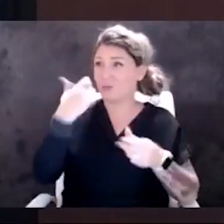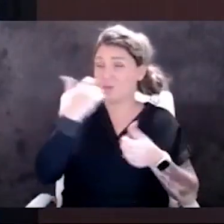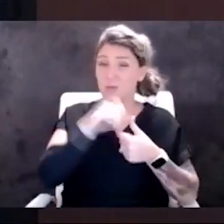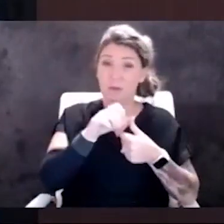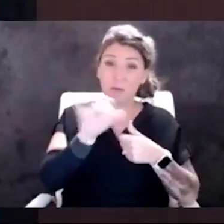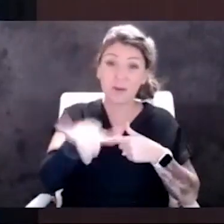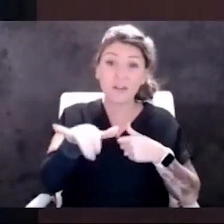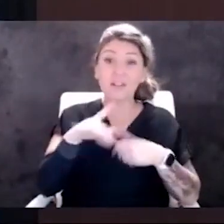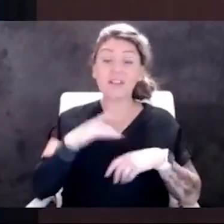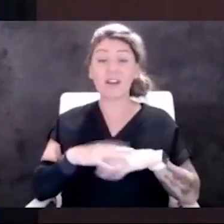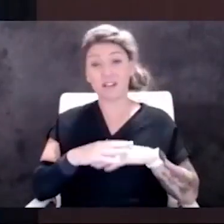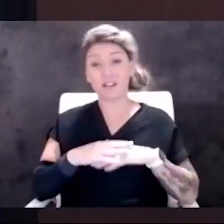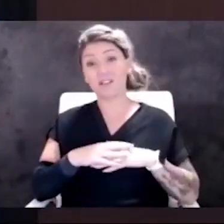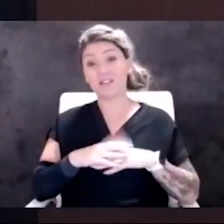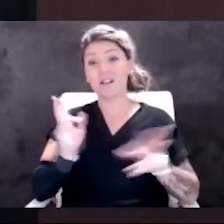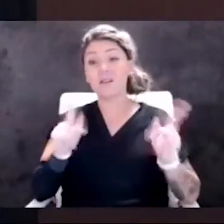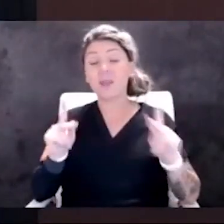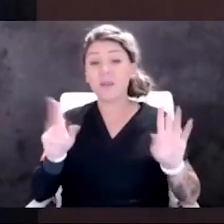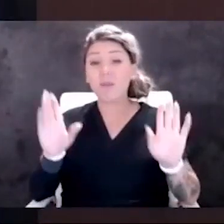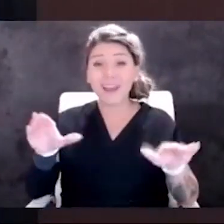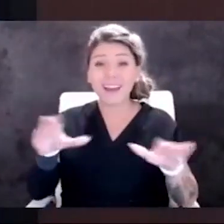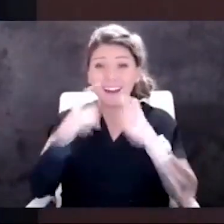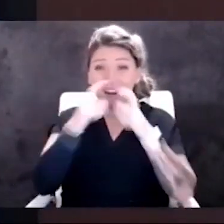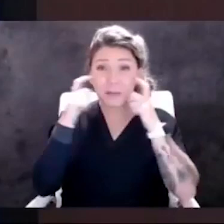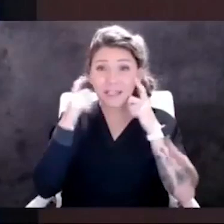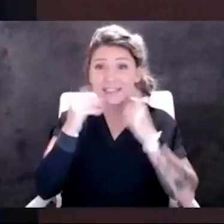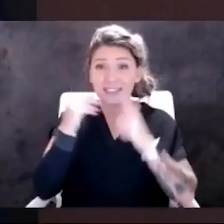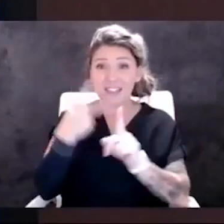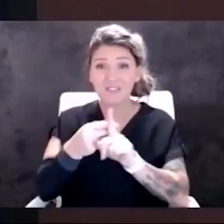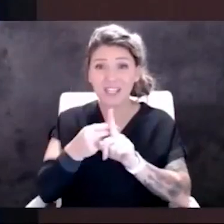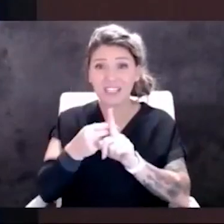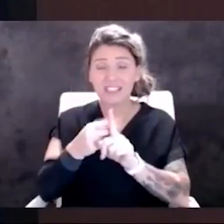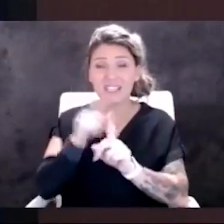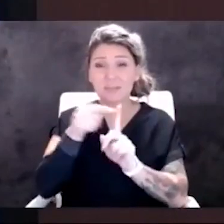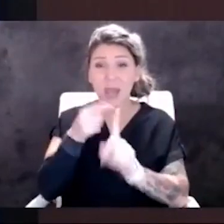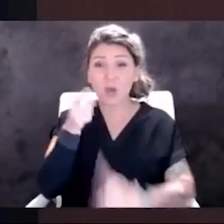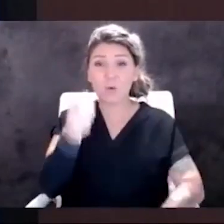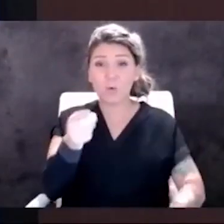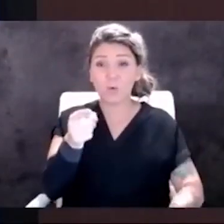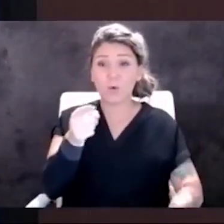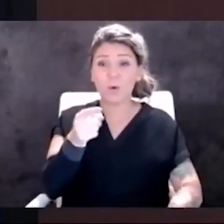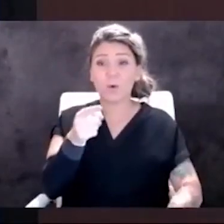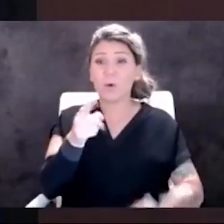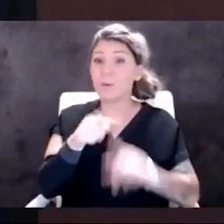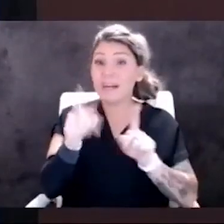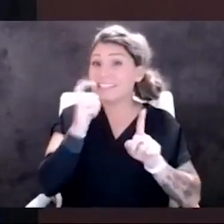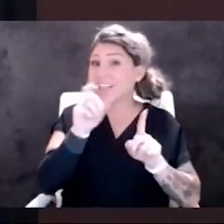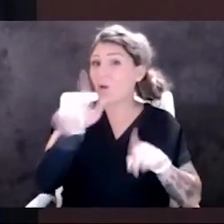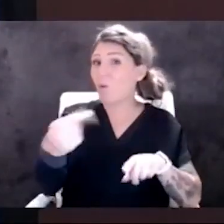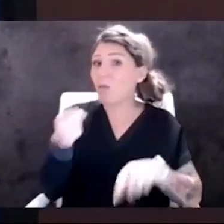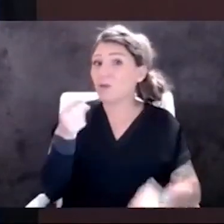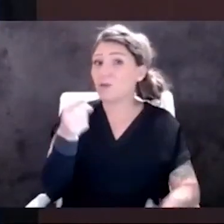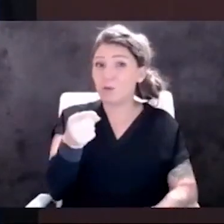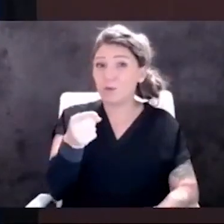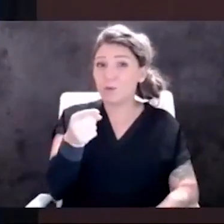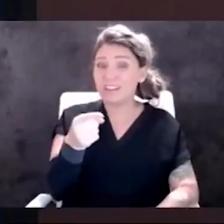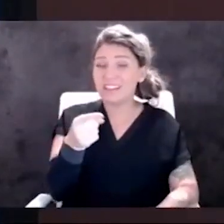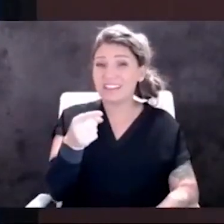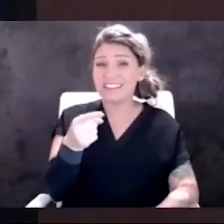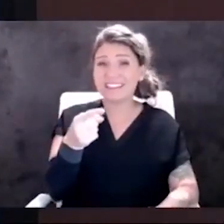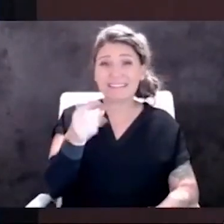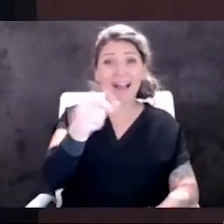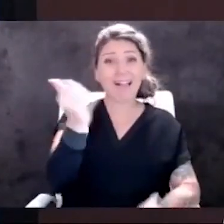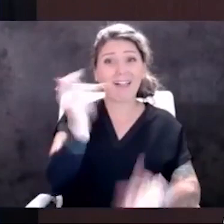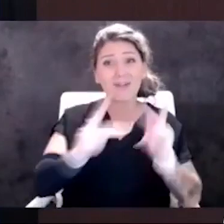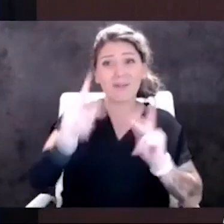is really masking vaccination. It's about you, but it's not only about you. It's really about everyone else. And our job